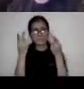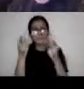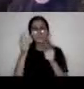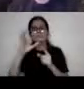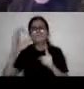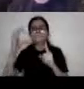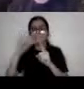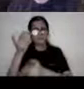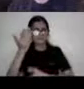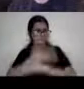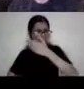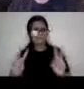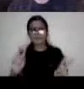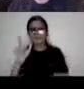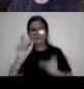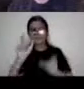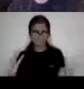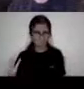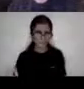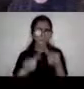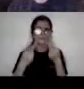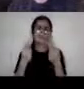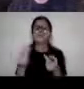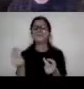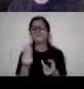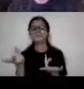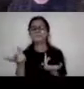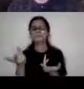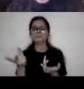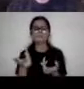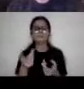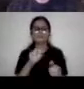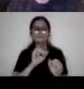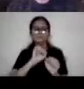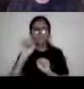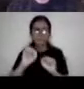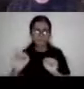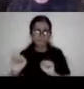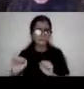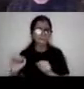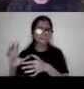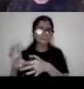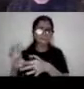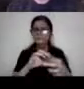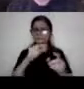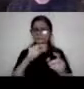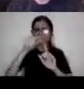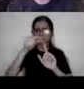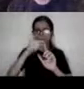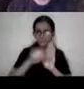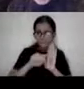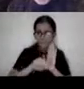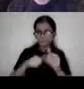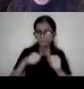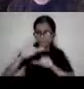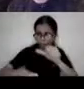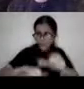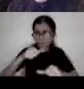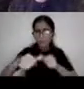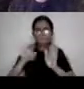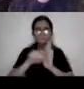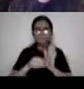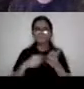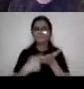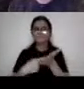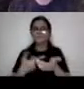you know, medically, uh, of medical concern are now procedures that we're all doing, know, masking, washing our hands,